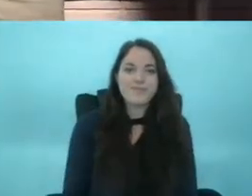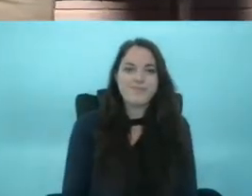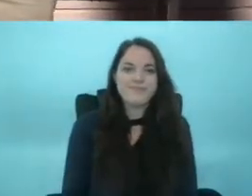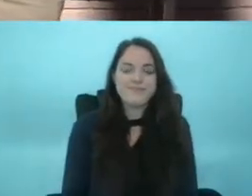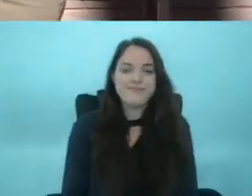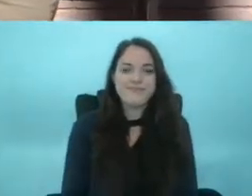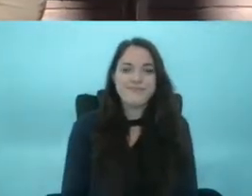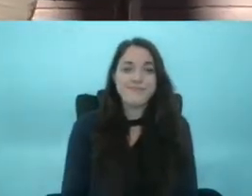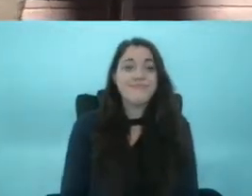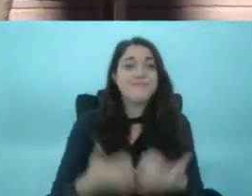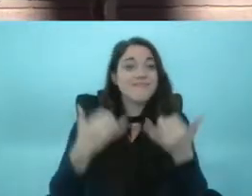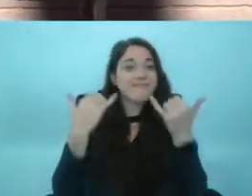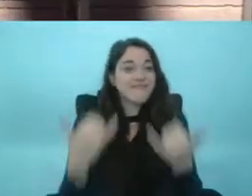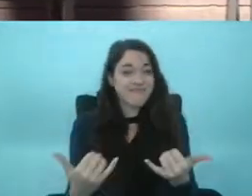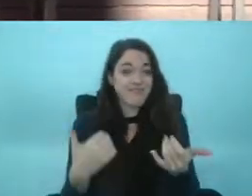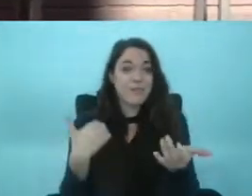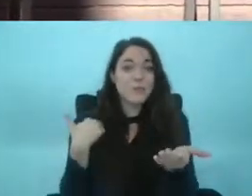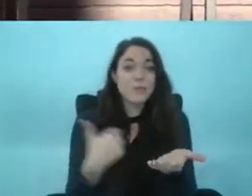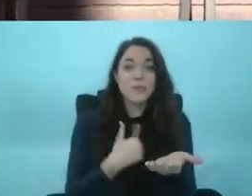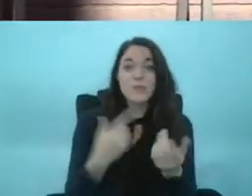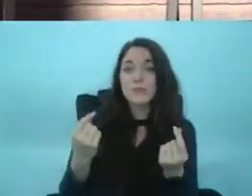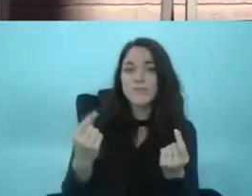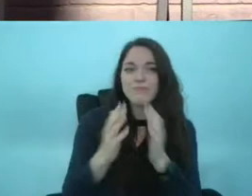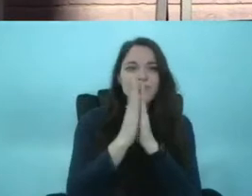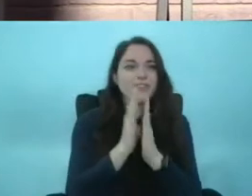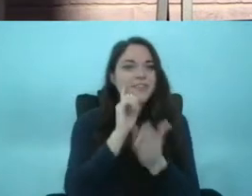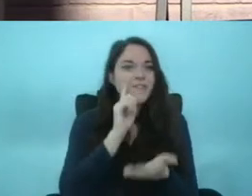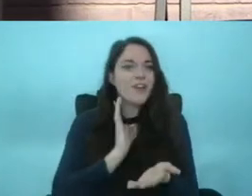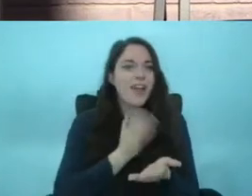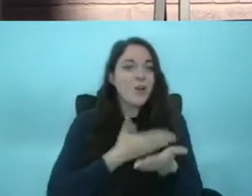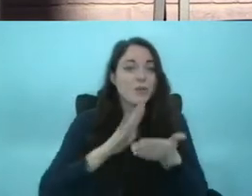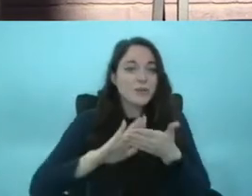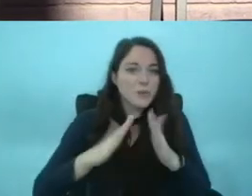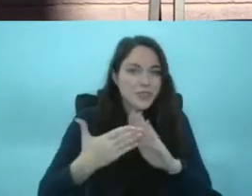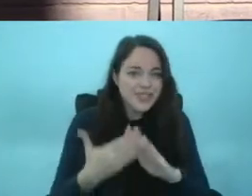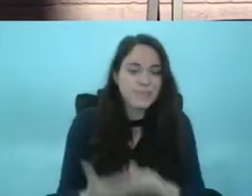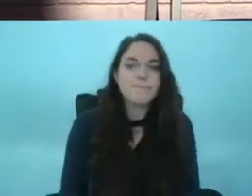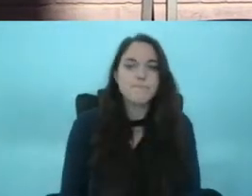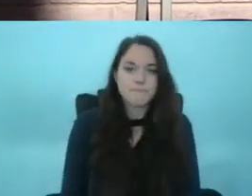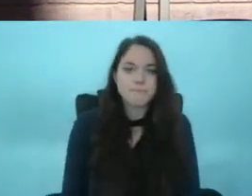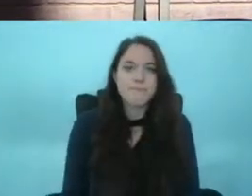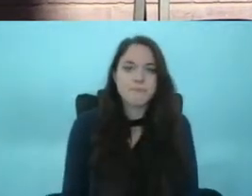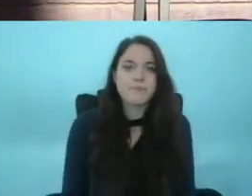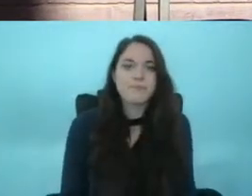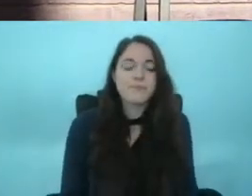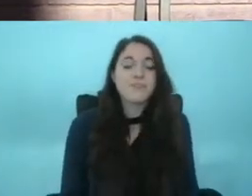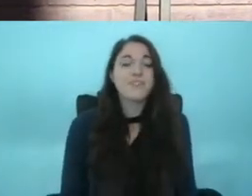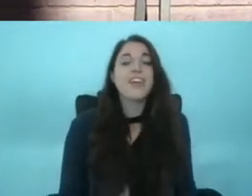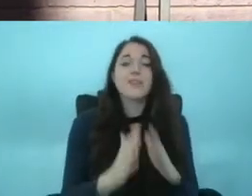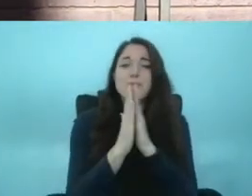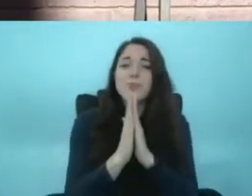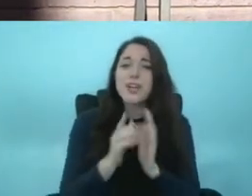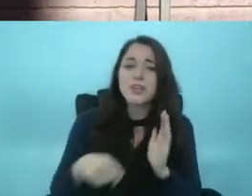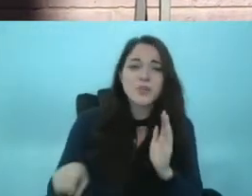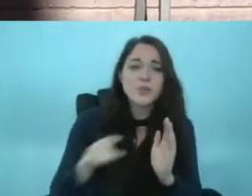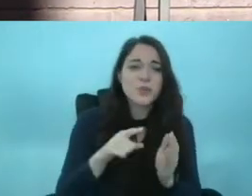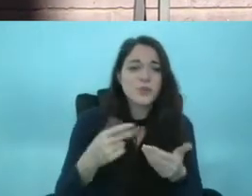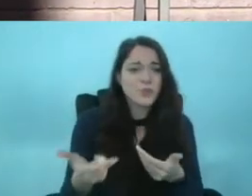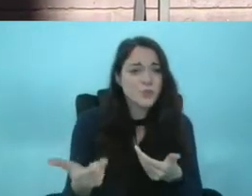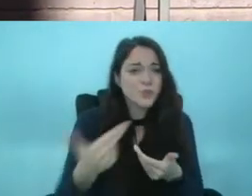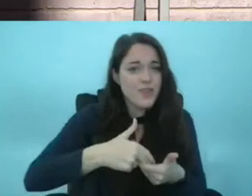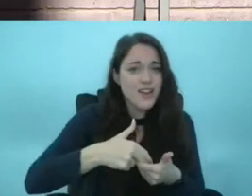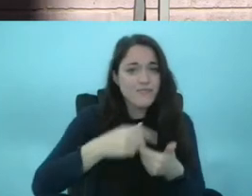This is the time in our service where we pray for our communities. And I just pray that you would just join me as